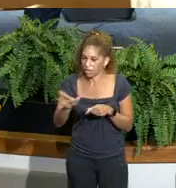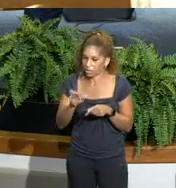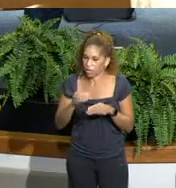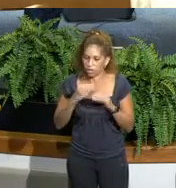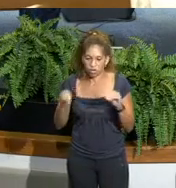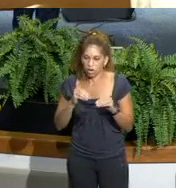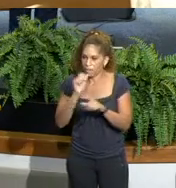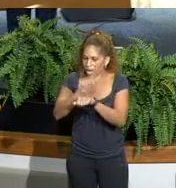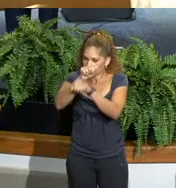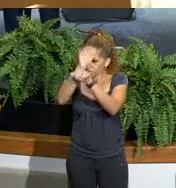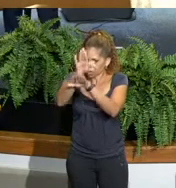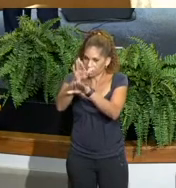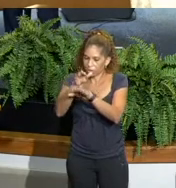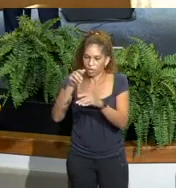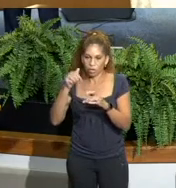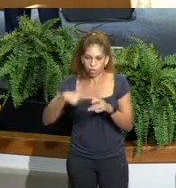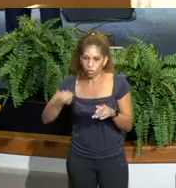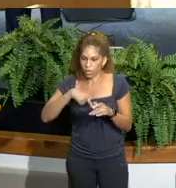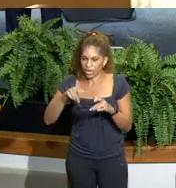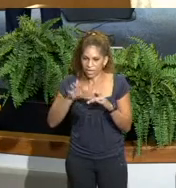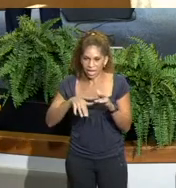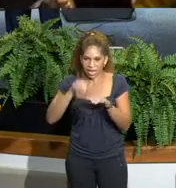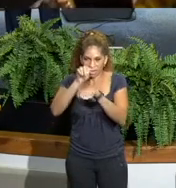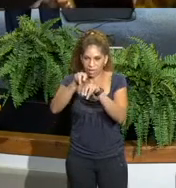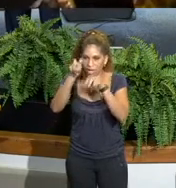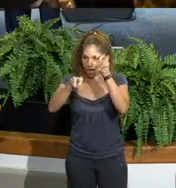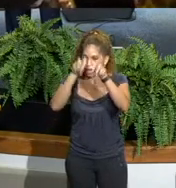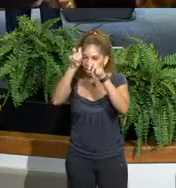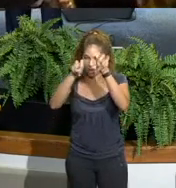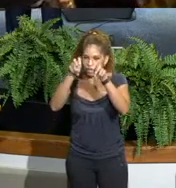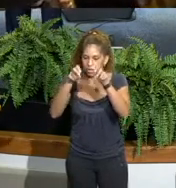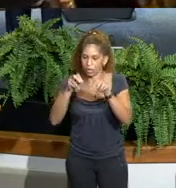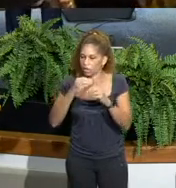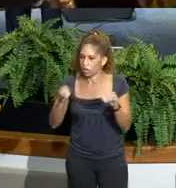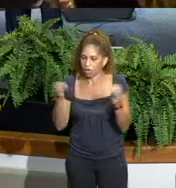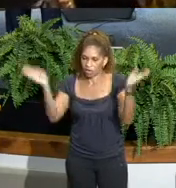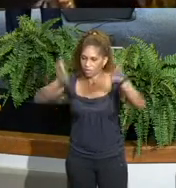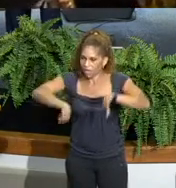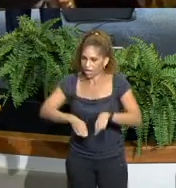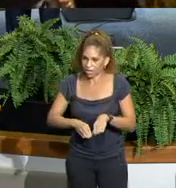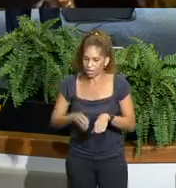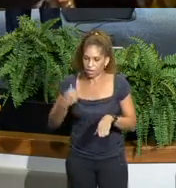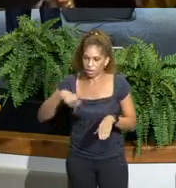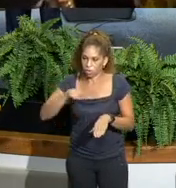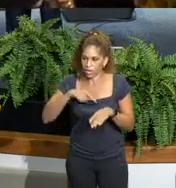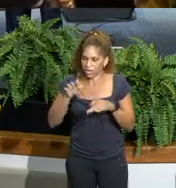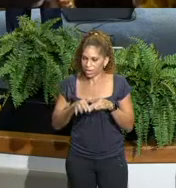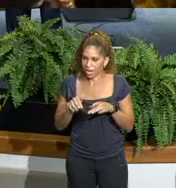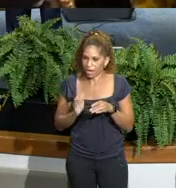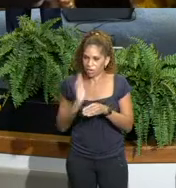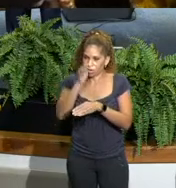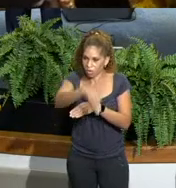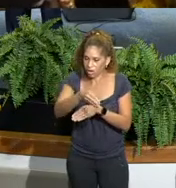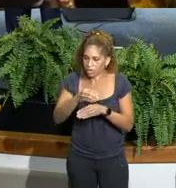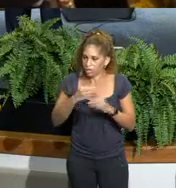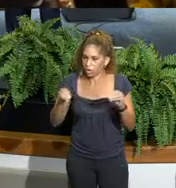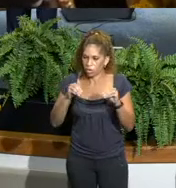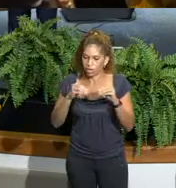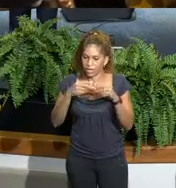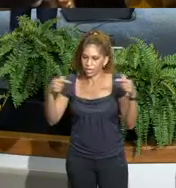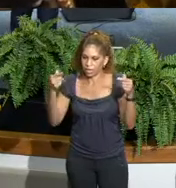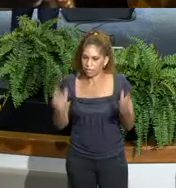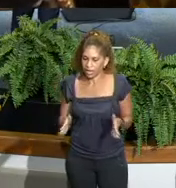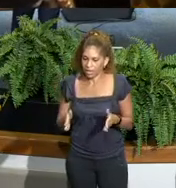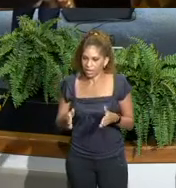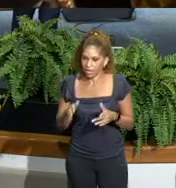mountain that we can't climb. There's no valley that we can't cross. There's no enemy